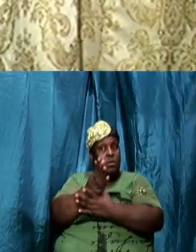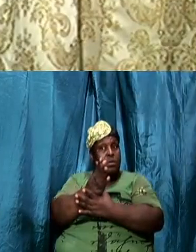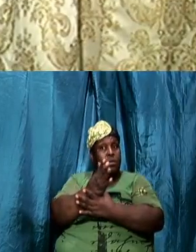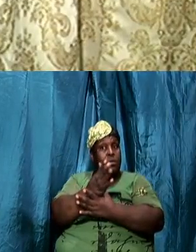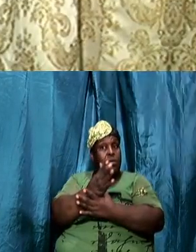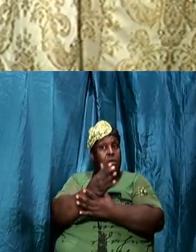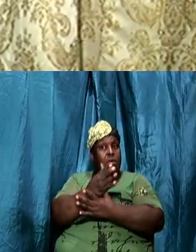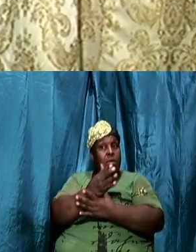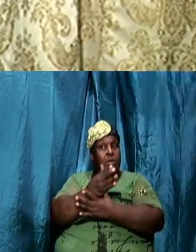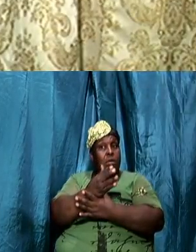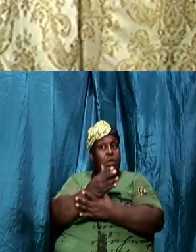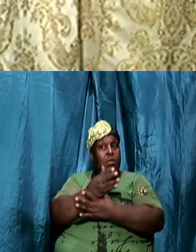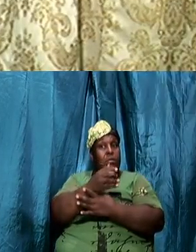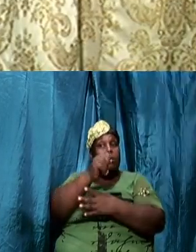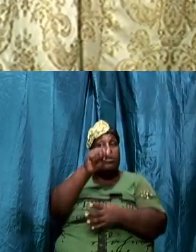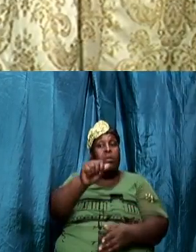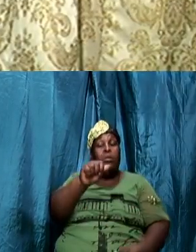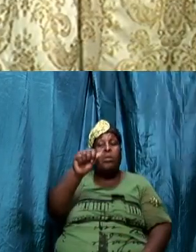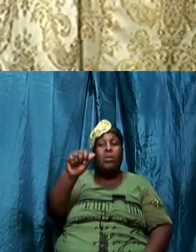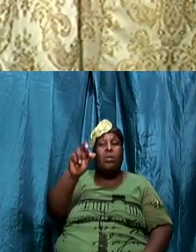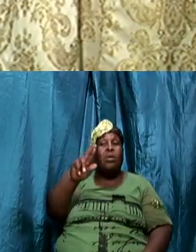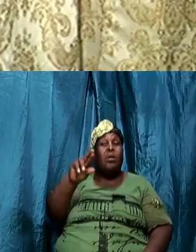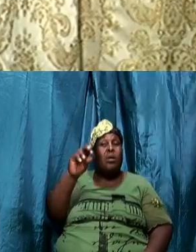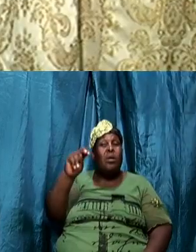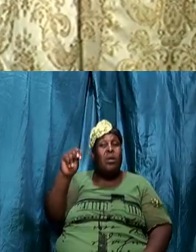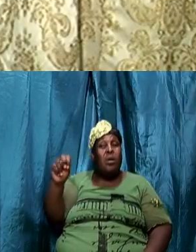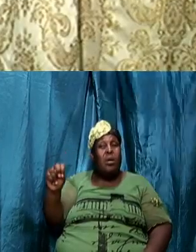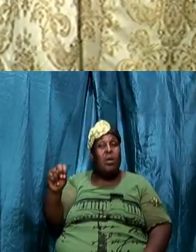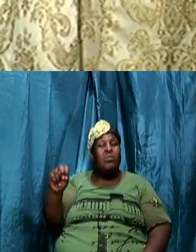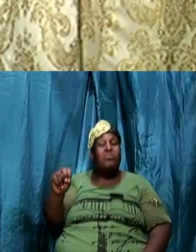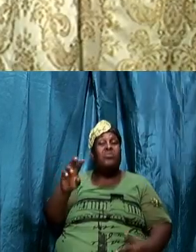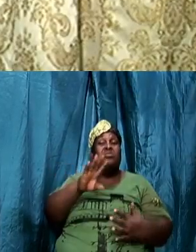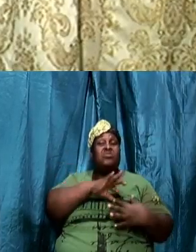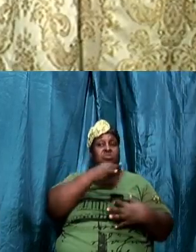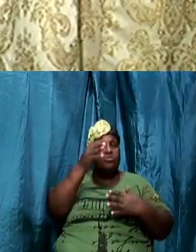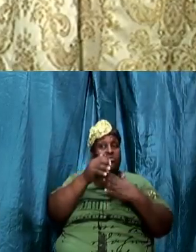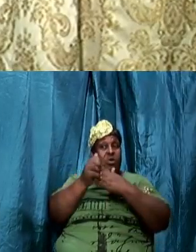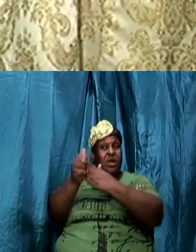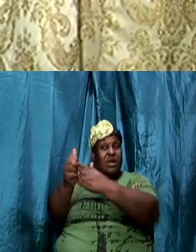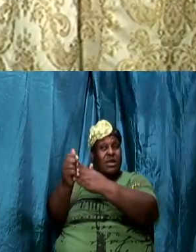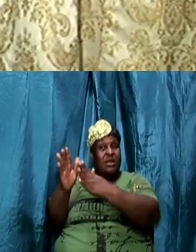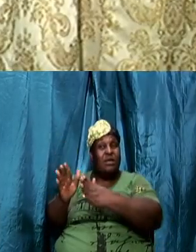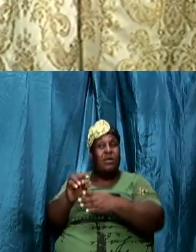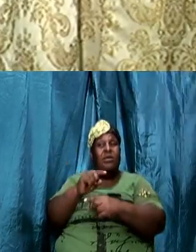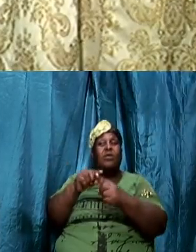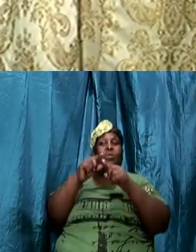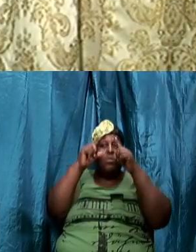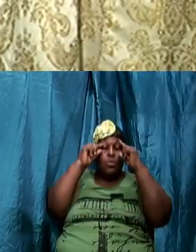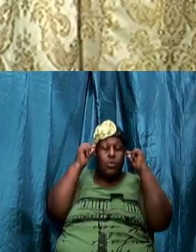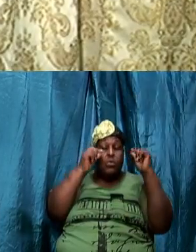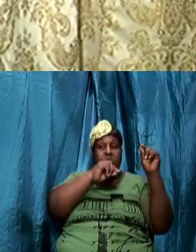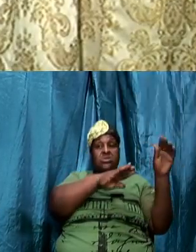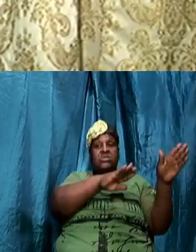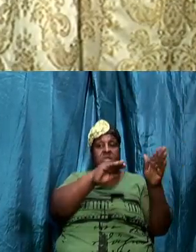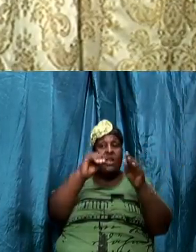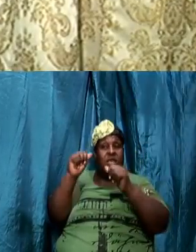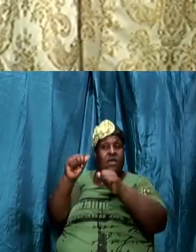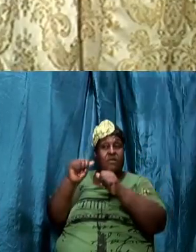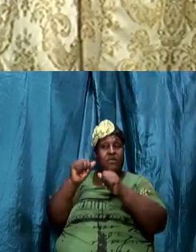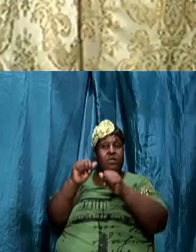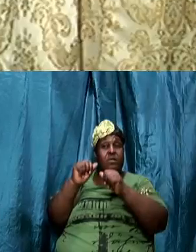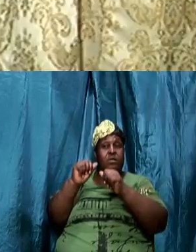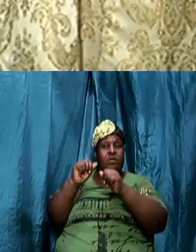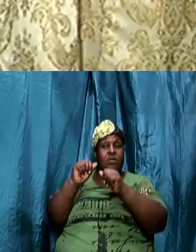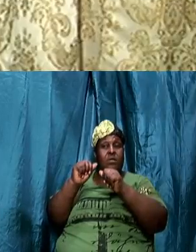Aaron was a spiritual leader. No, in the absence of Moses, who was away seeking God. And Aaron was